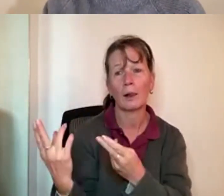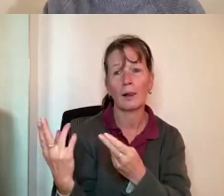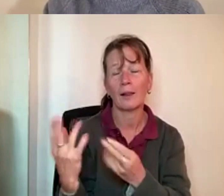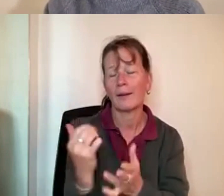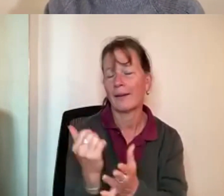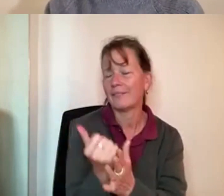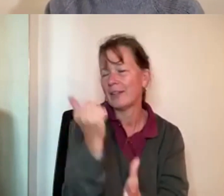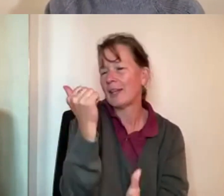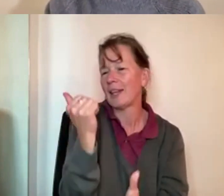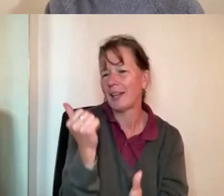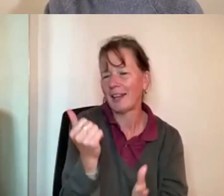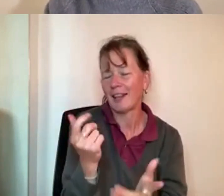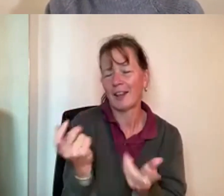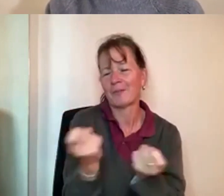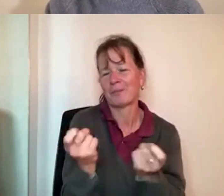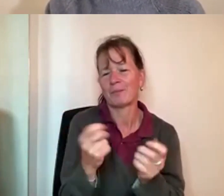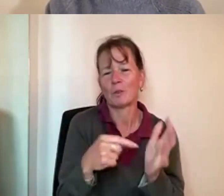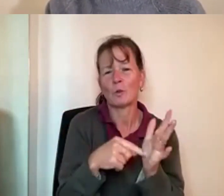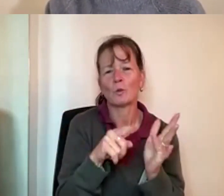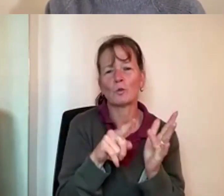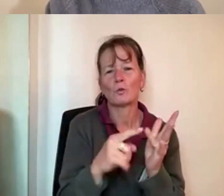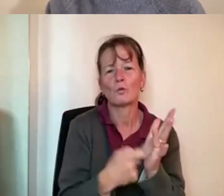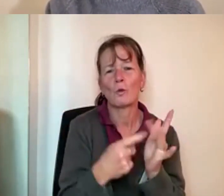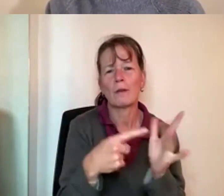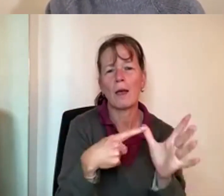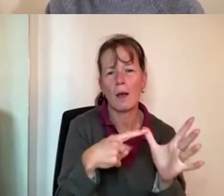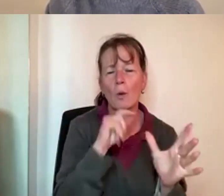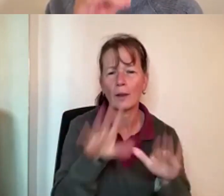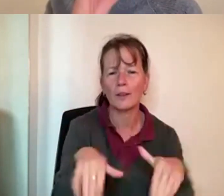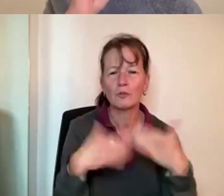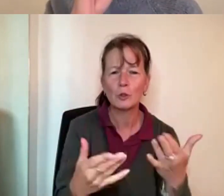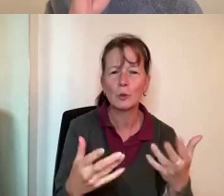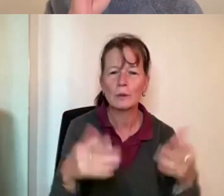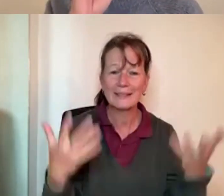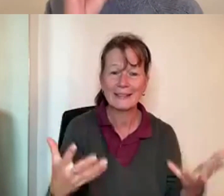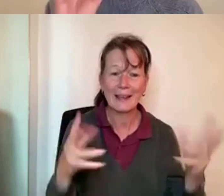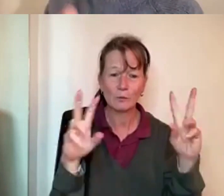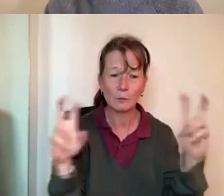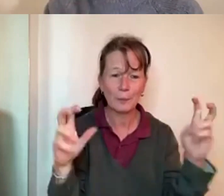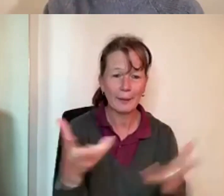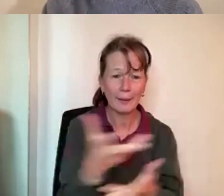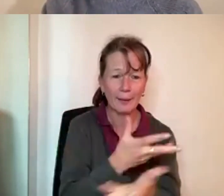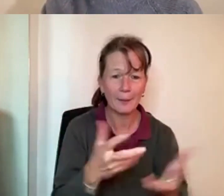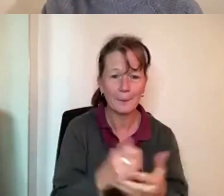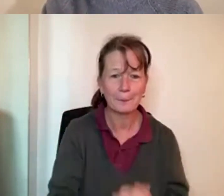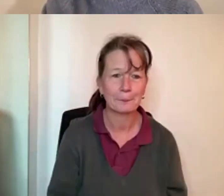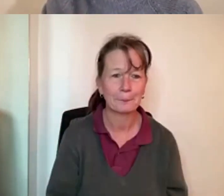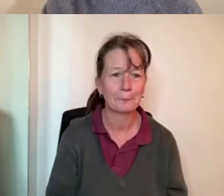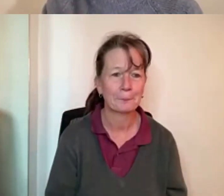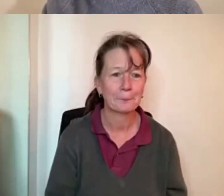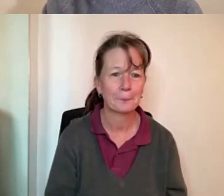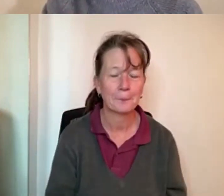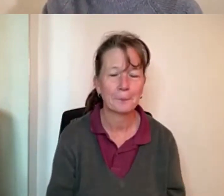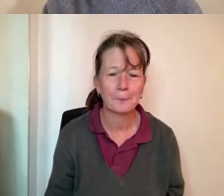fabulous host for this evening, Toria, who's going to introduce today's discussion. Take it away.